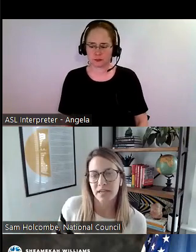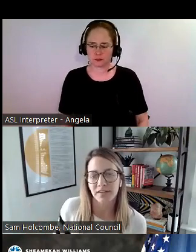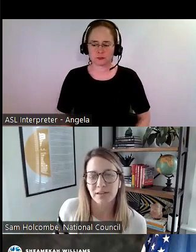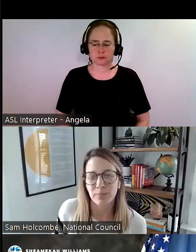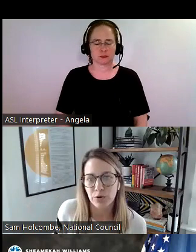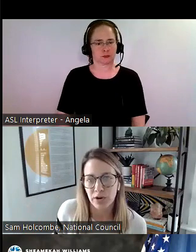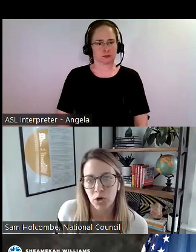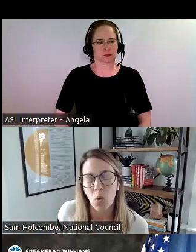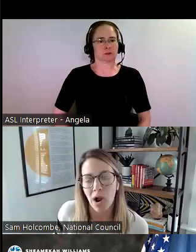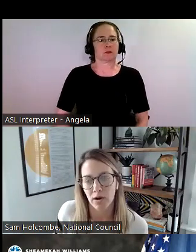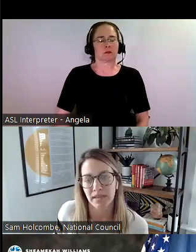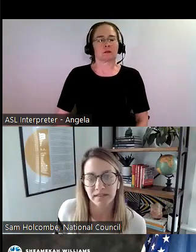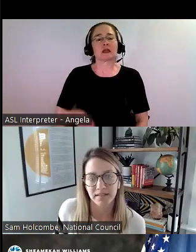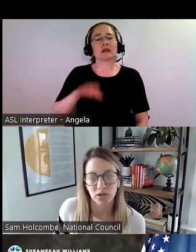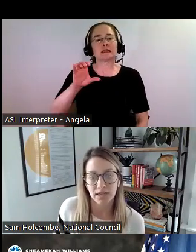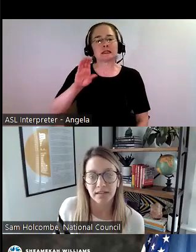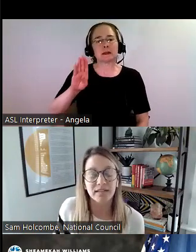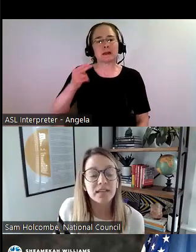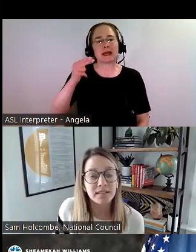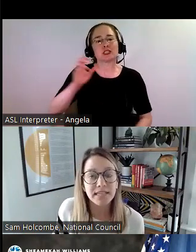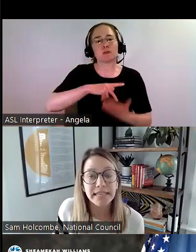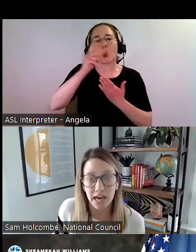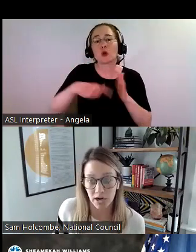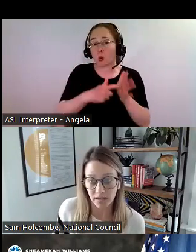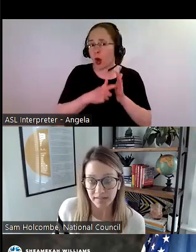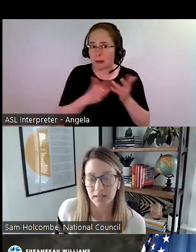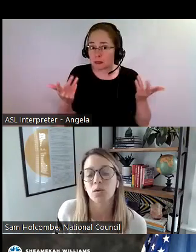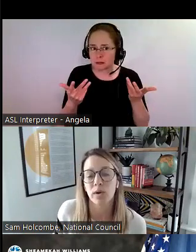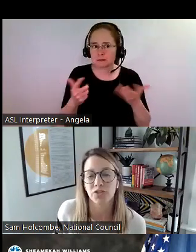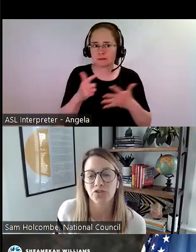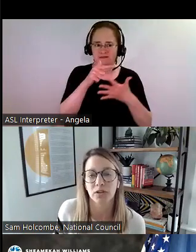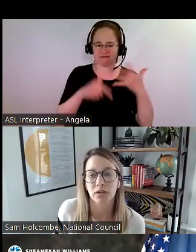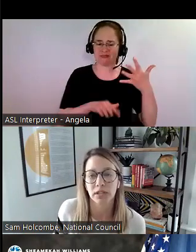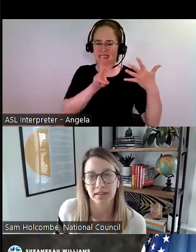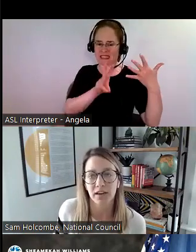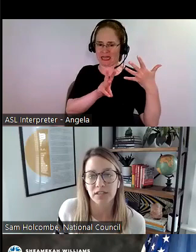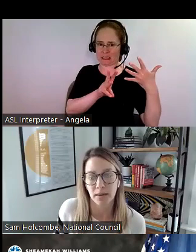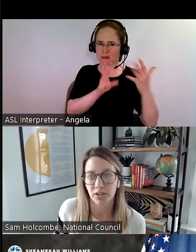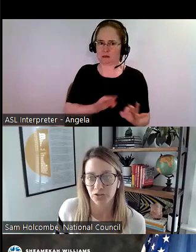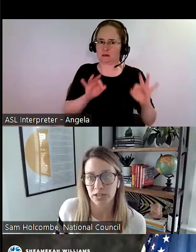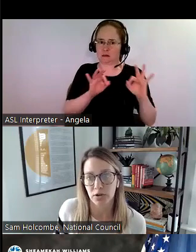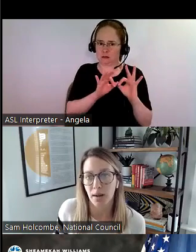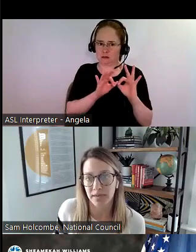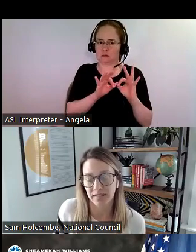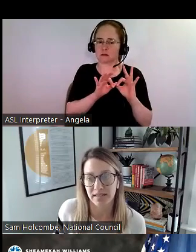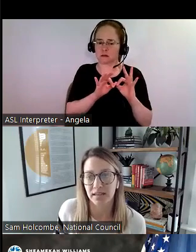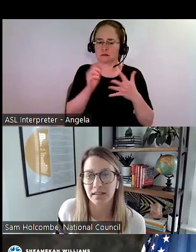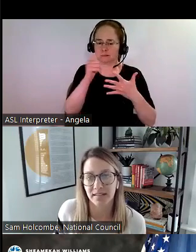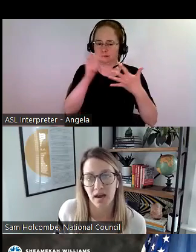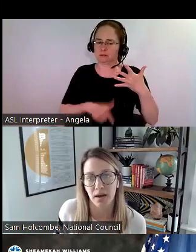So the CCBHC program requirements, there is 6 key areas in which clinics have to demonstrate